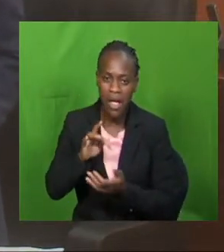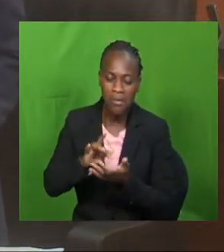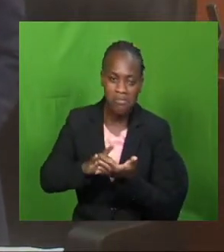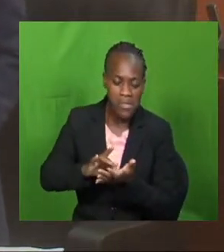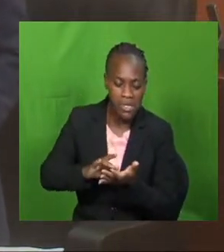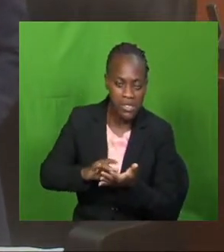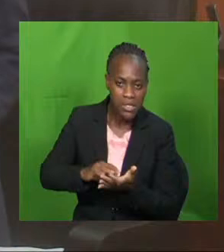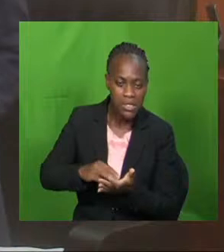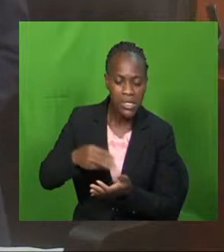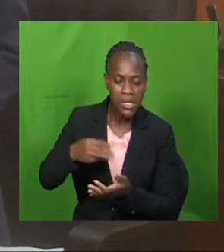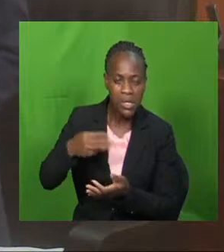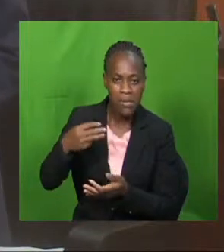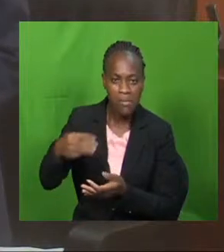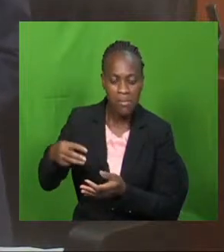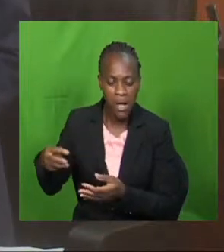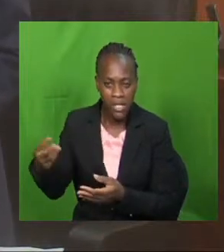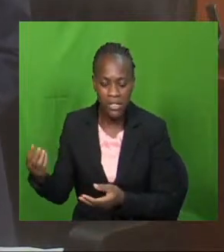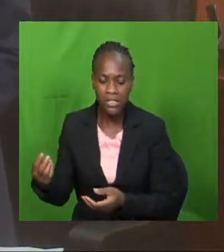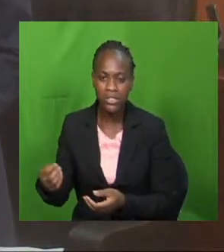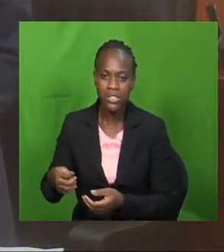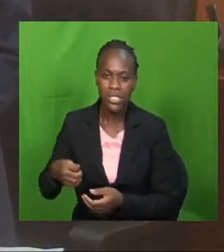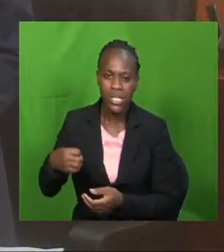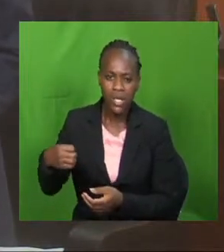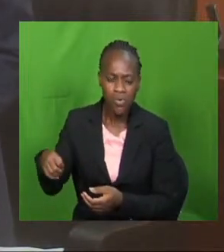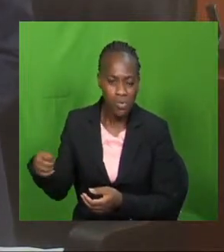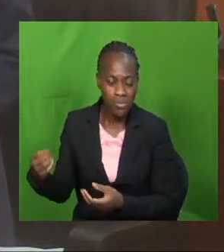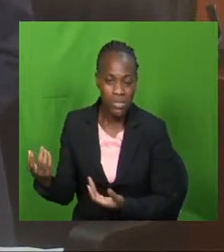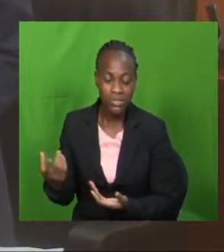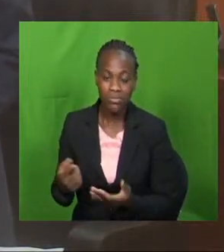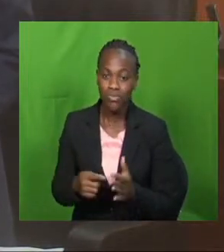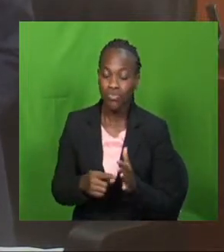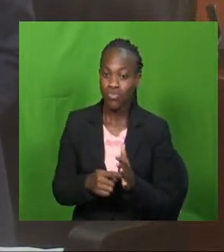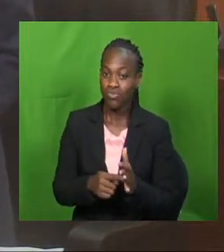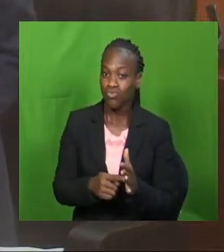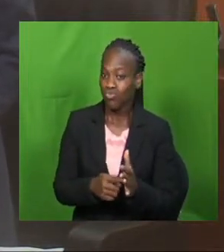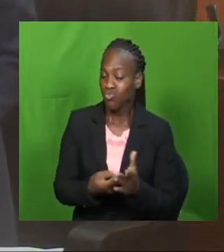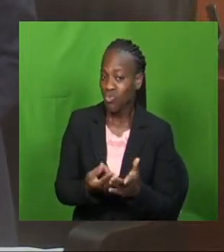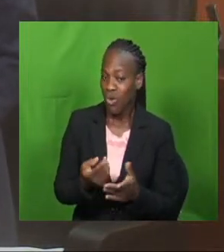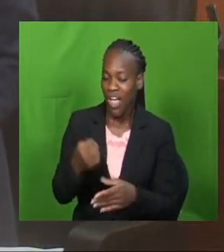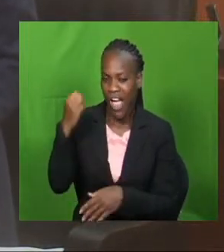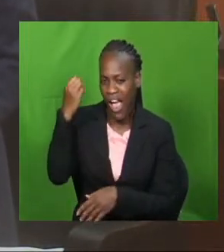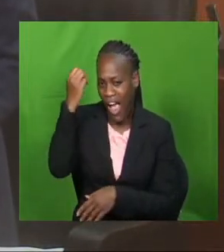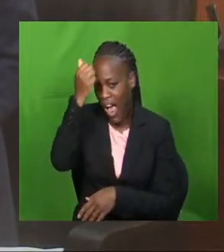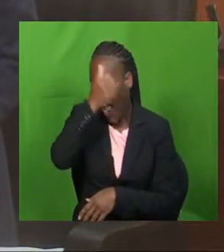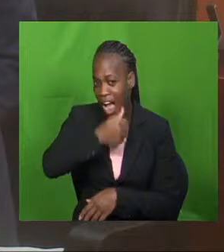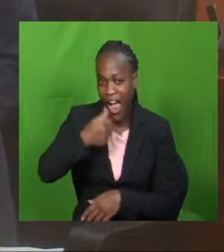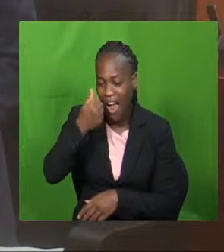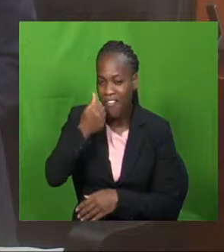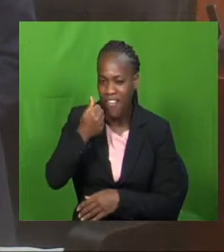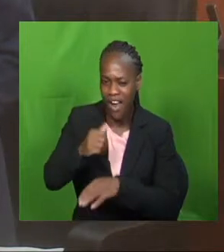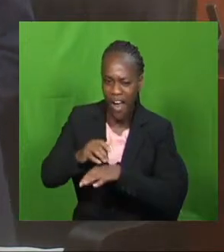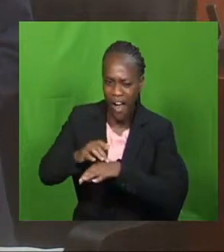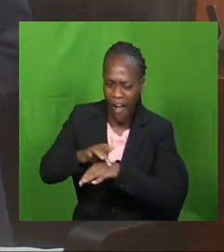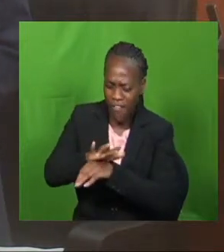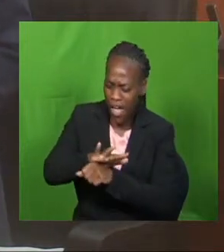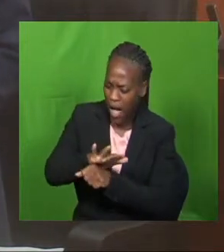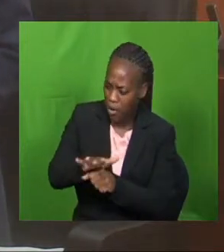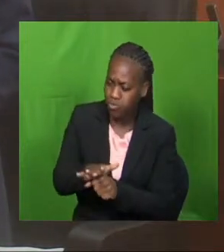equipment, overly exposed African countries to the economic consequences of the pandemic, as well